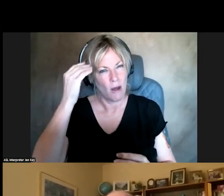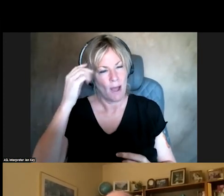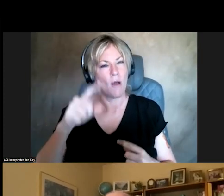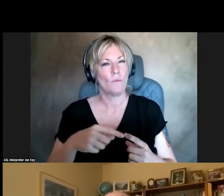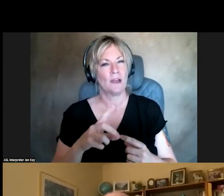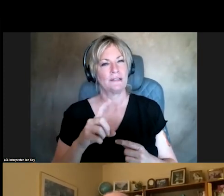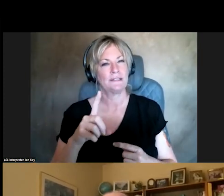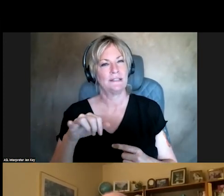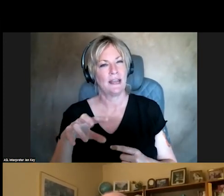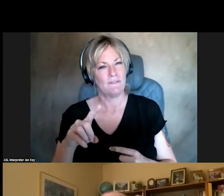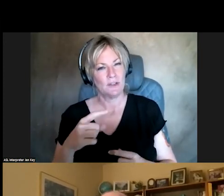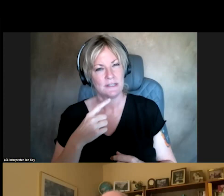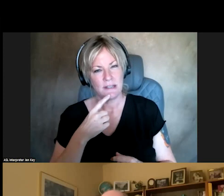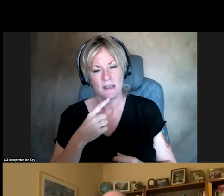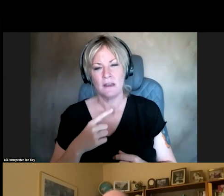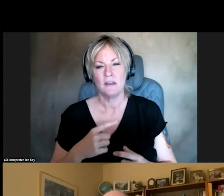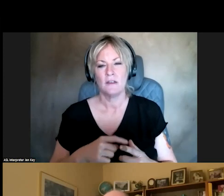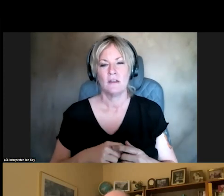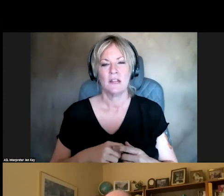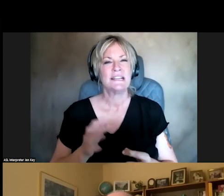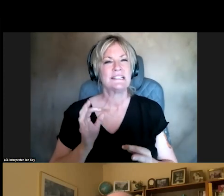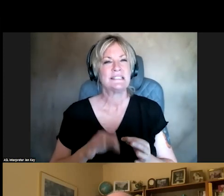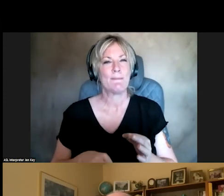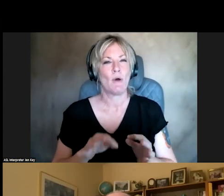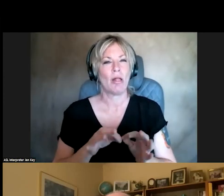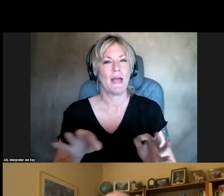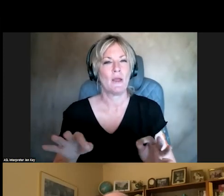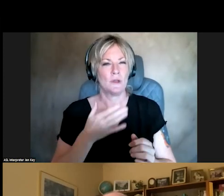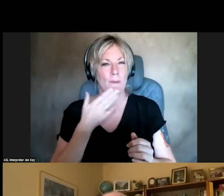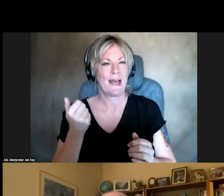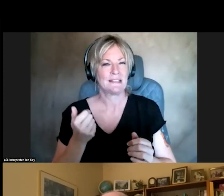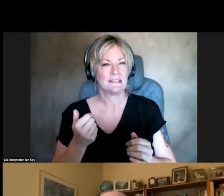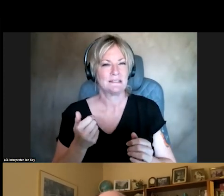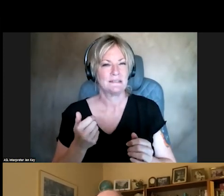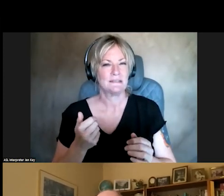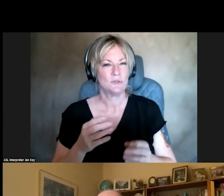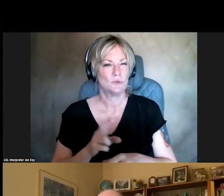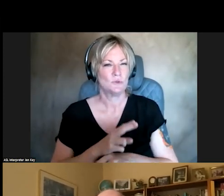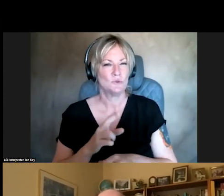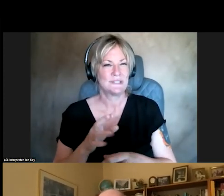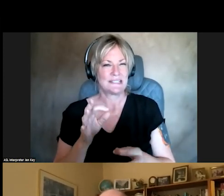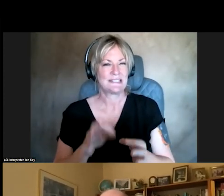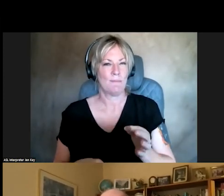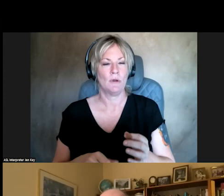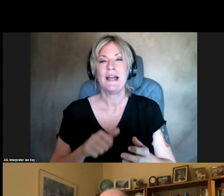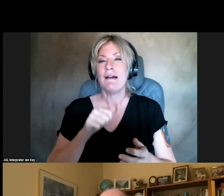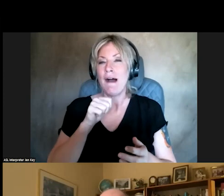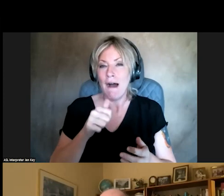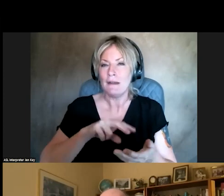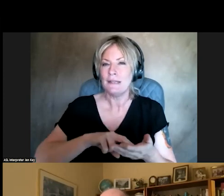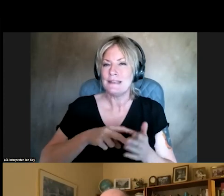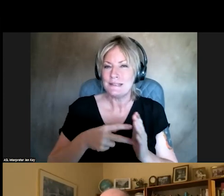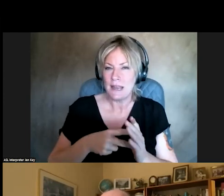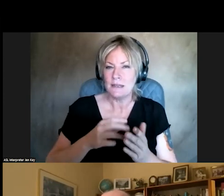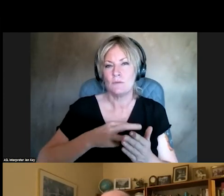was saying, that simple language is the best language, and the unintended consequences